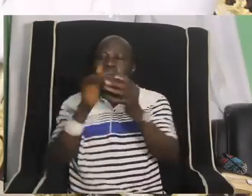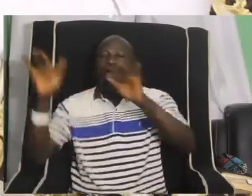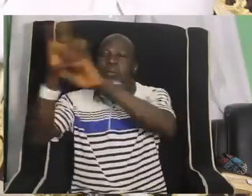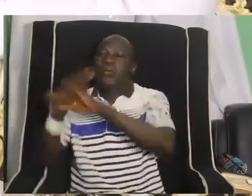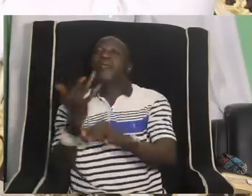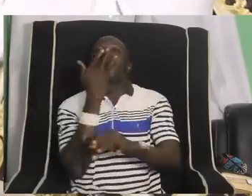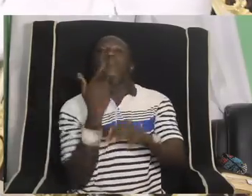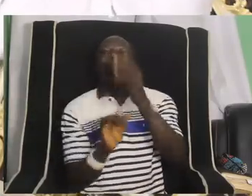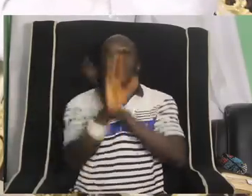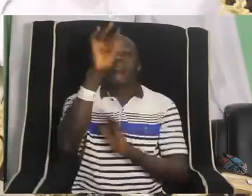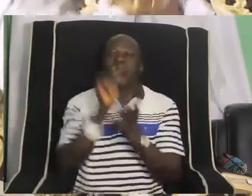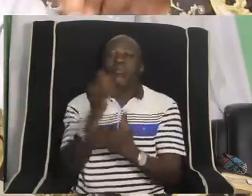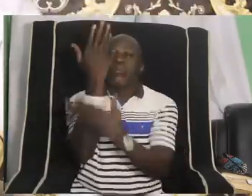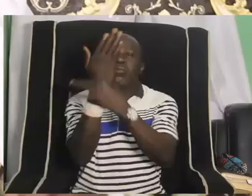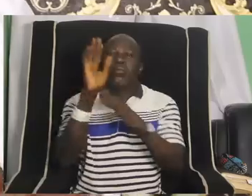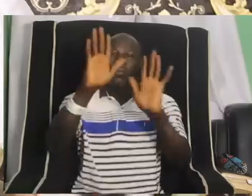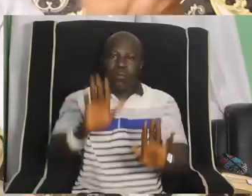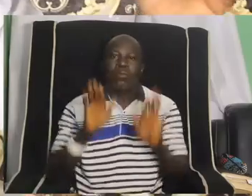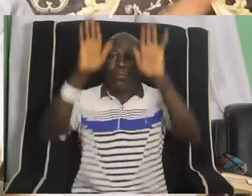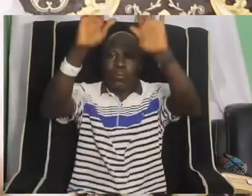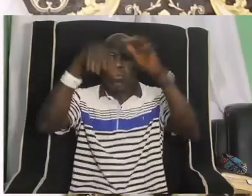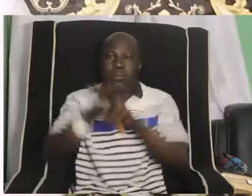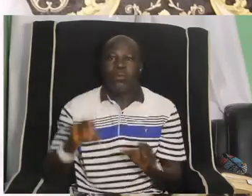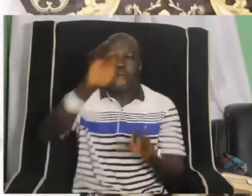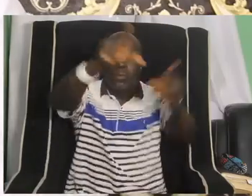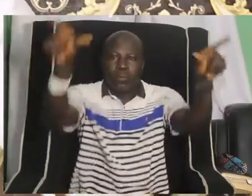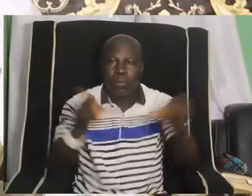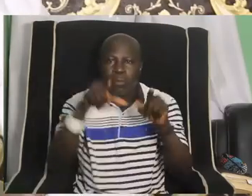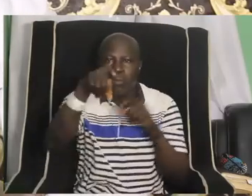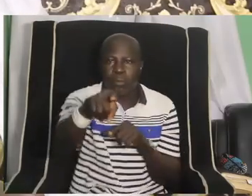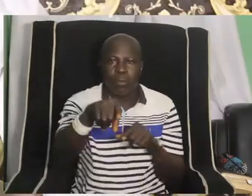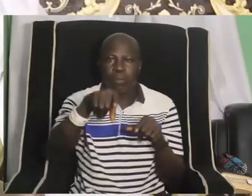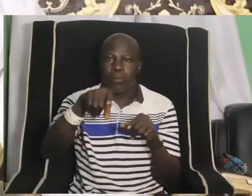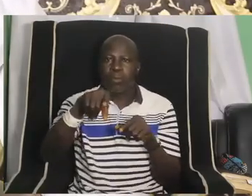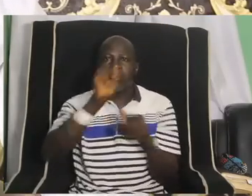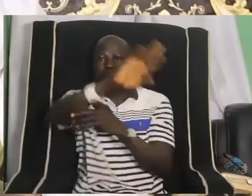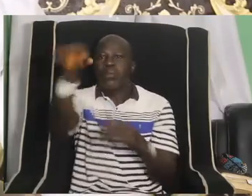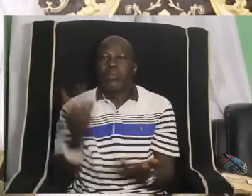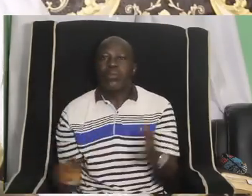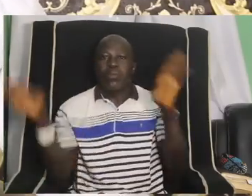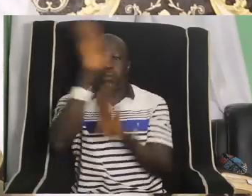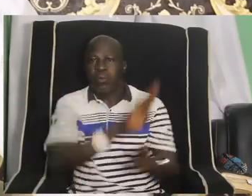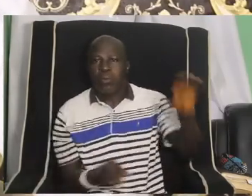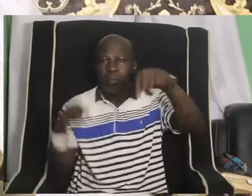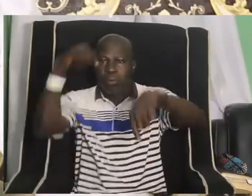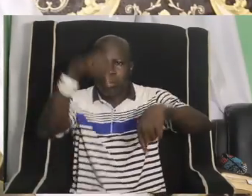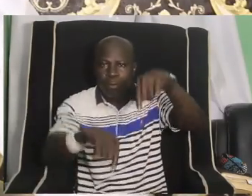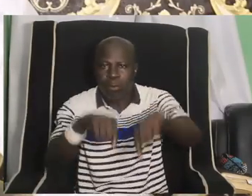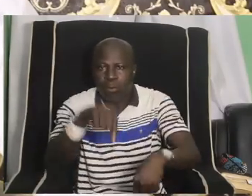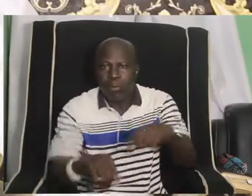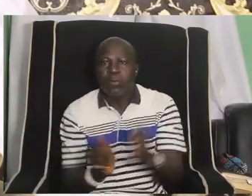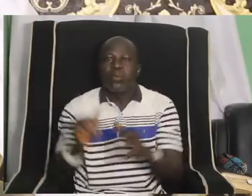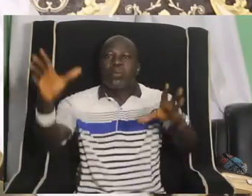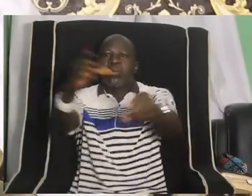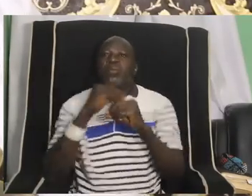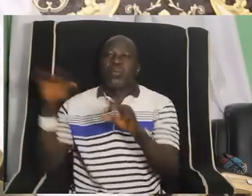Mercy and favor of God. Owo iyanu re. End of miracle. O ma se awari e. Amen. ogun aye ko wole amen ko ra